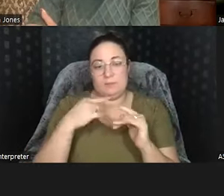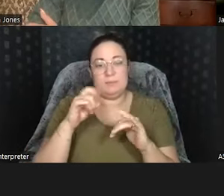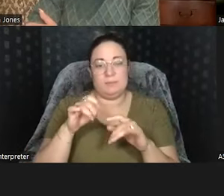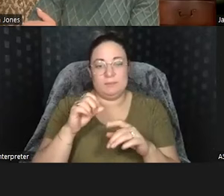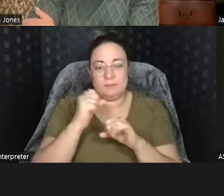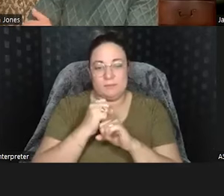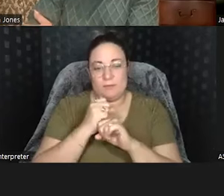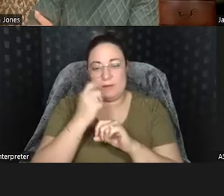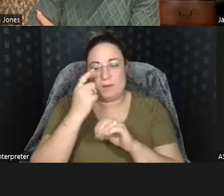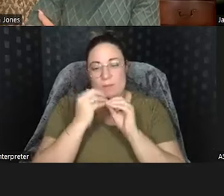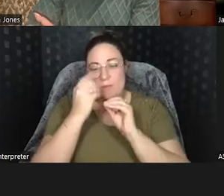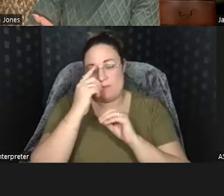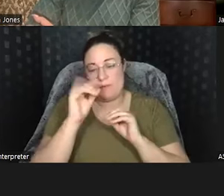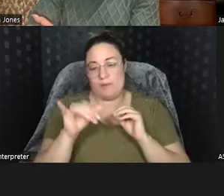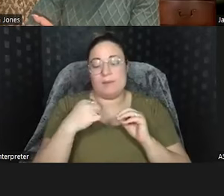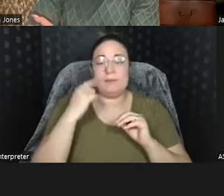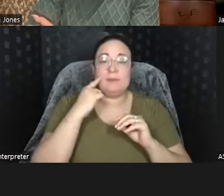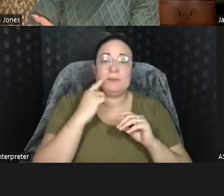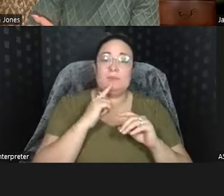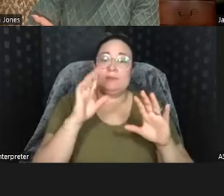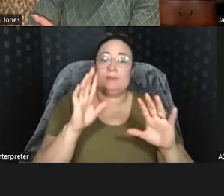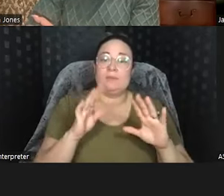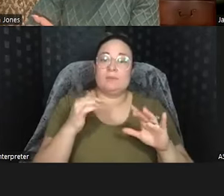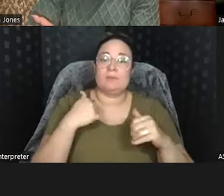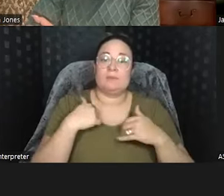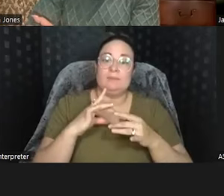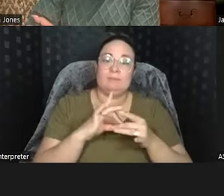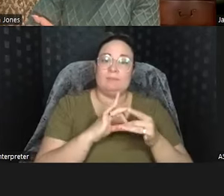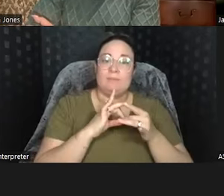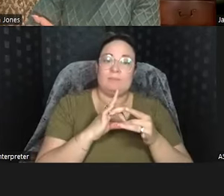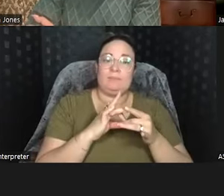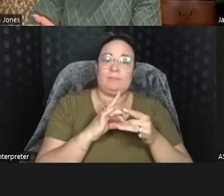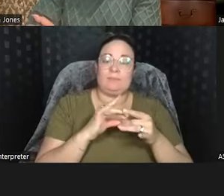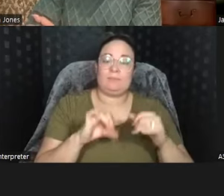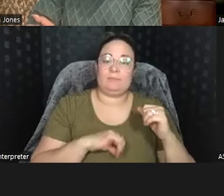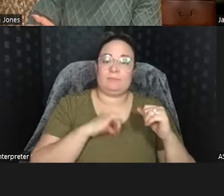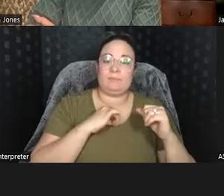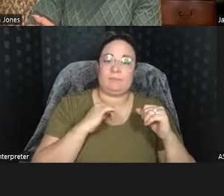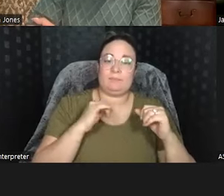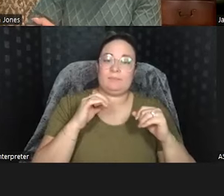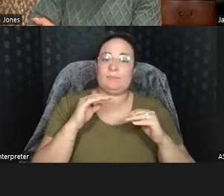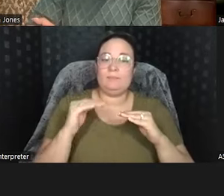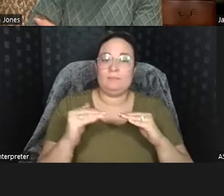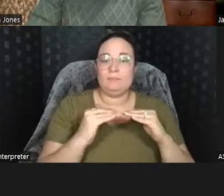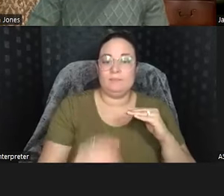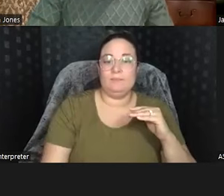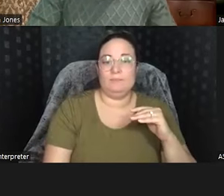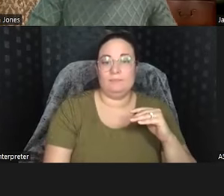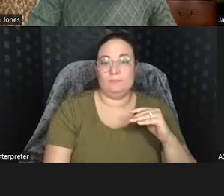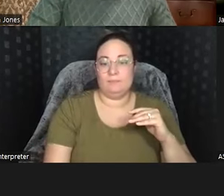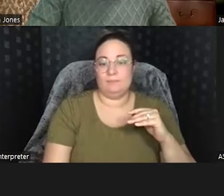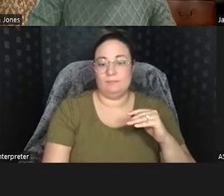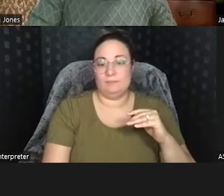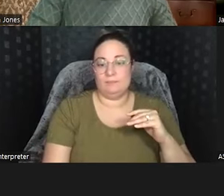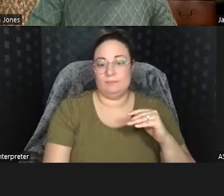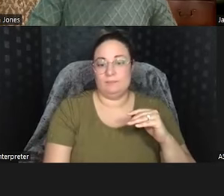of. I think it's great that he created the Unity Pride Equity Fund, but as we know,